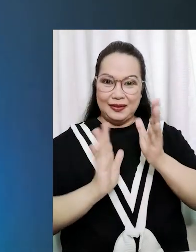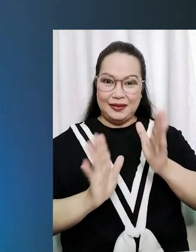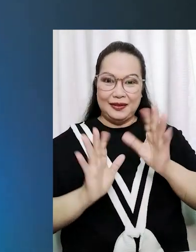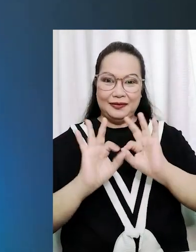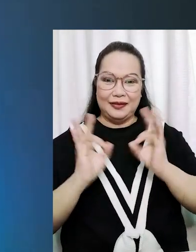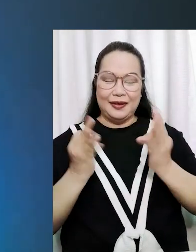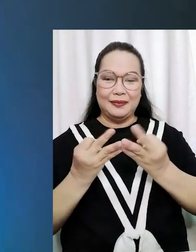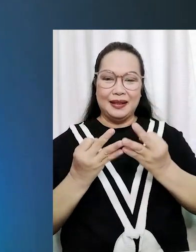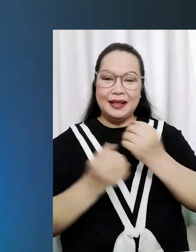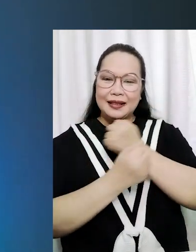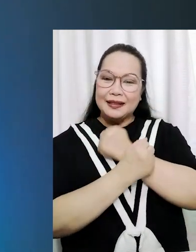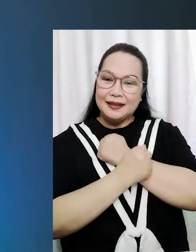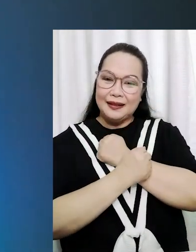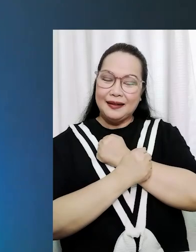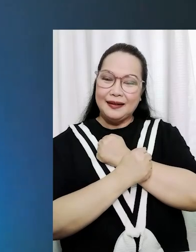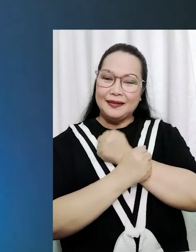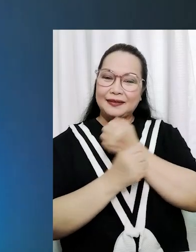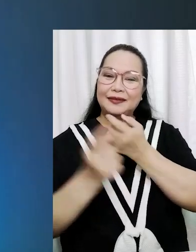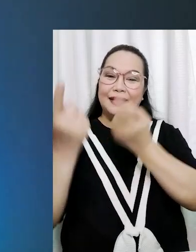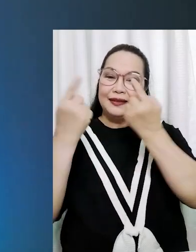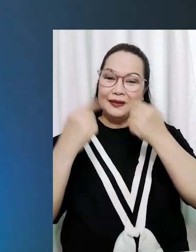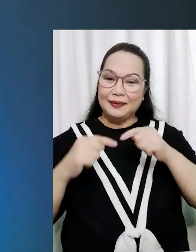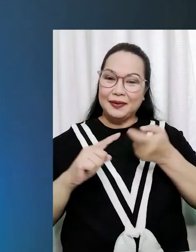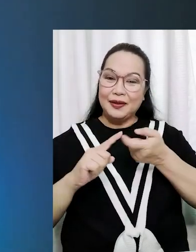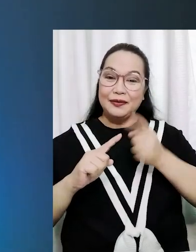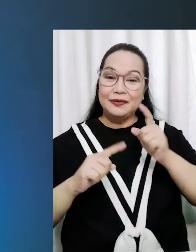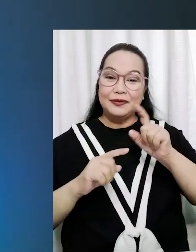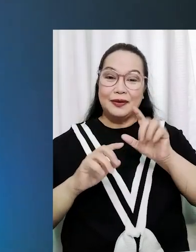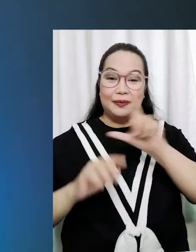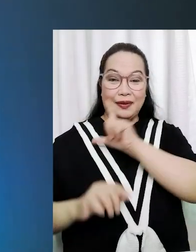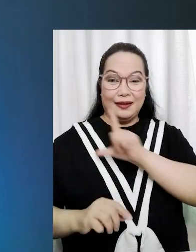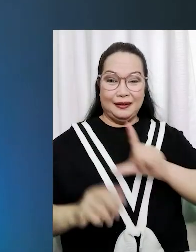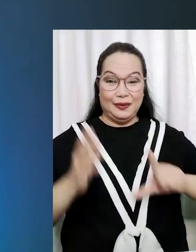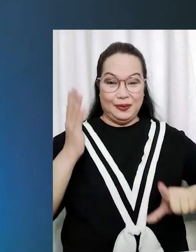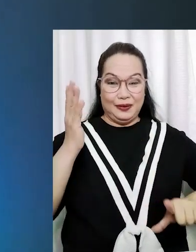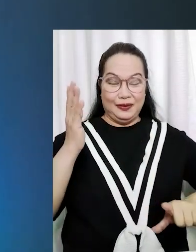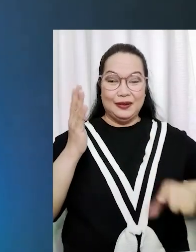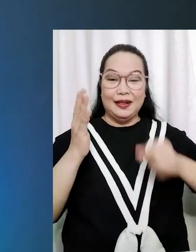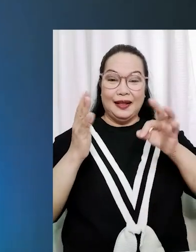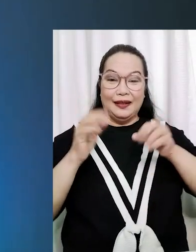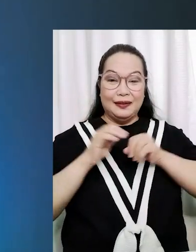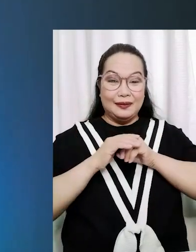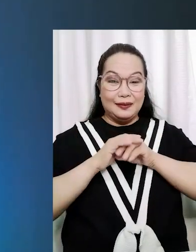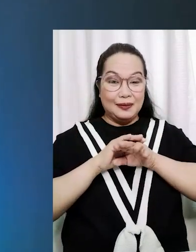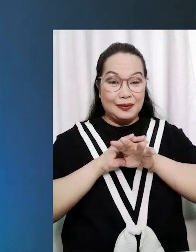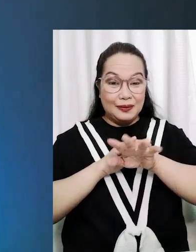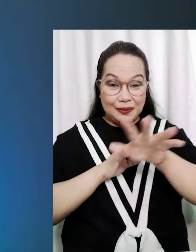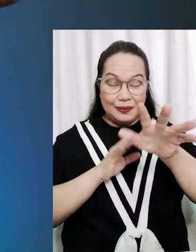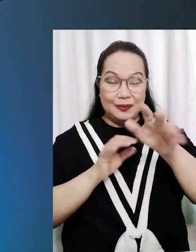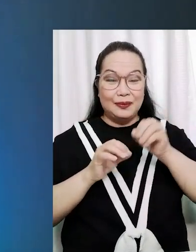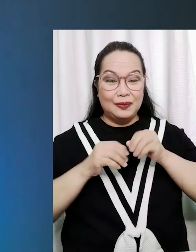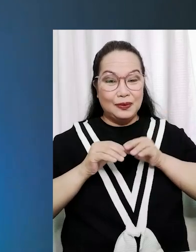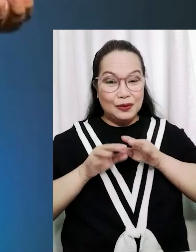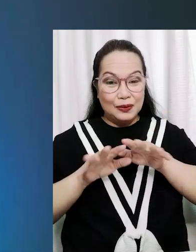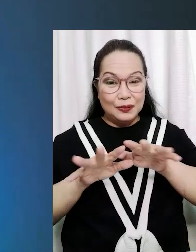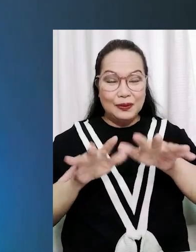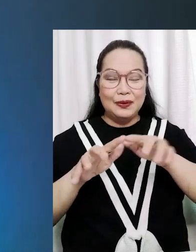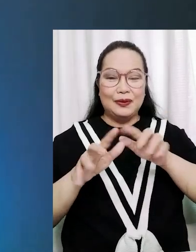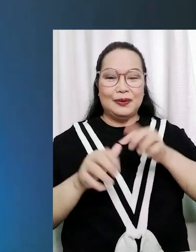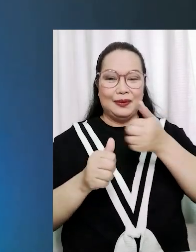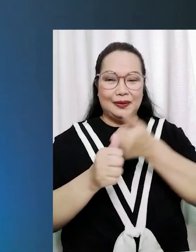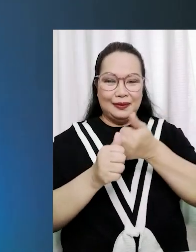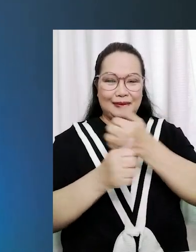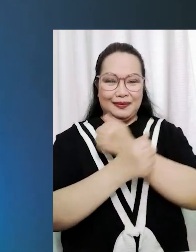family, is the love that comes from the Lord, and that same love we exude so that we are able to love one